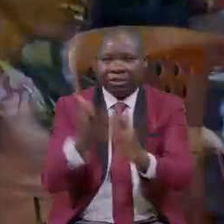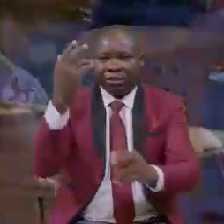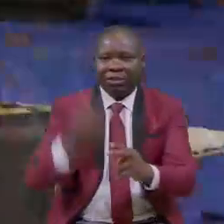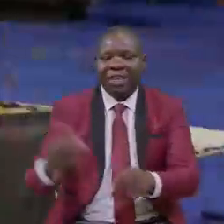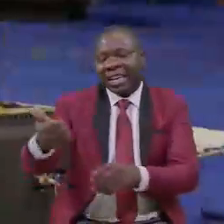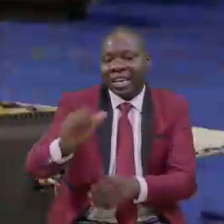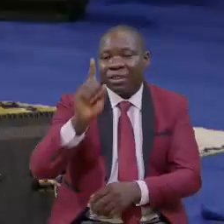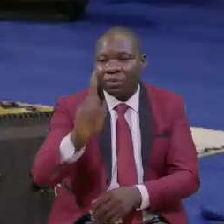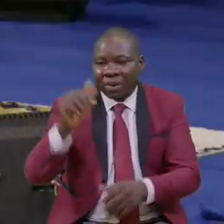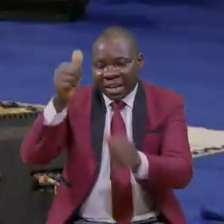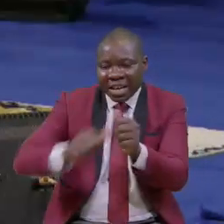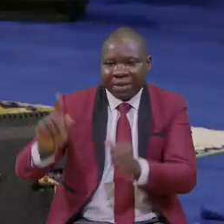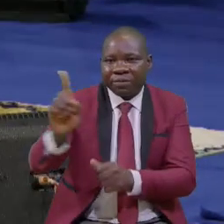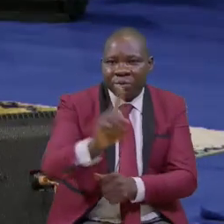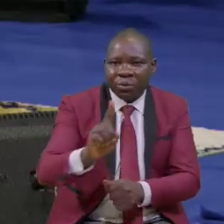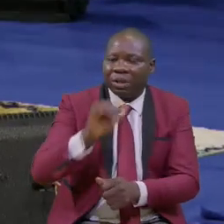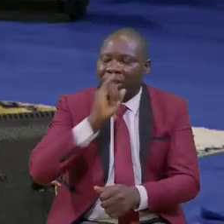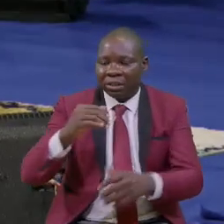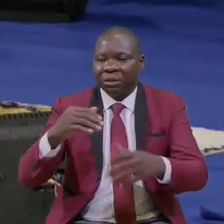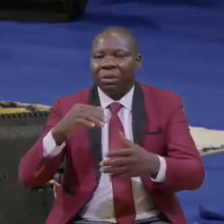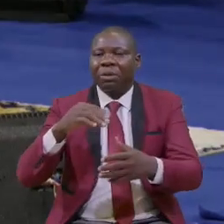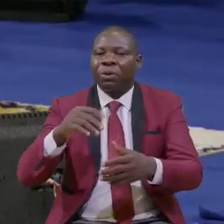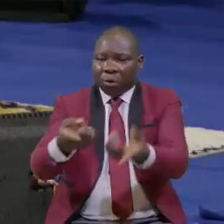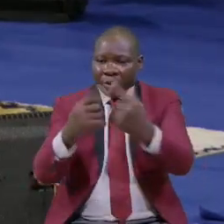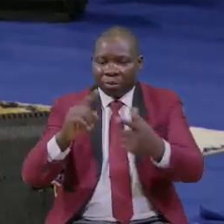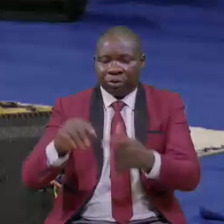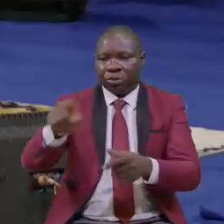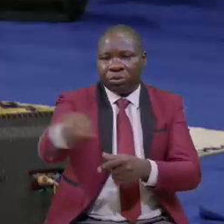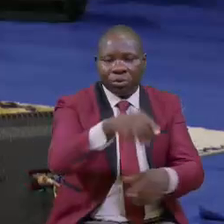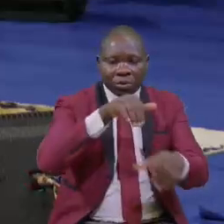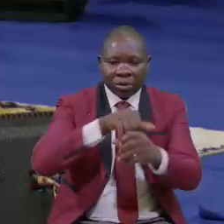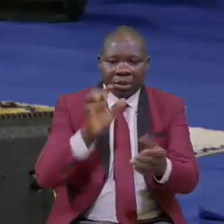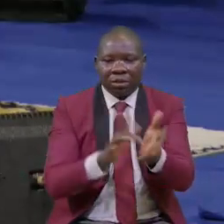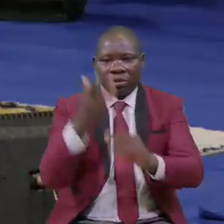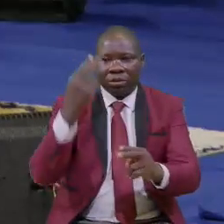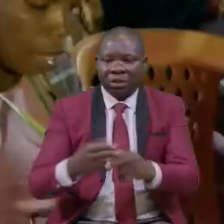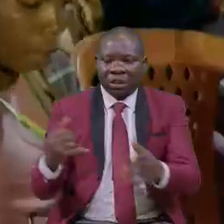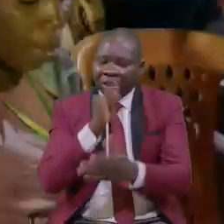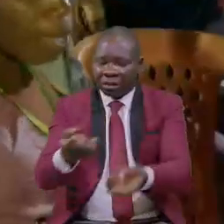Everyone, everyone is getting to you. Is getting to you.